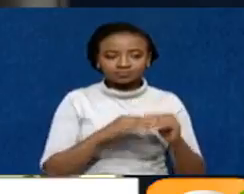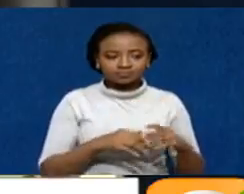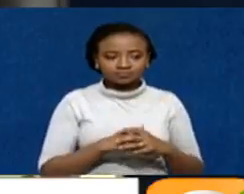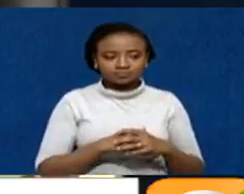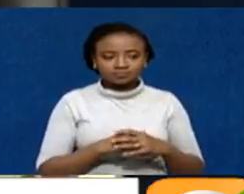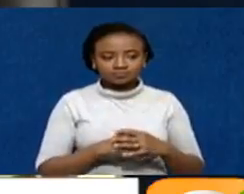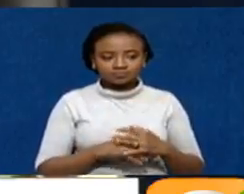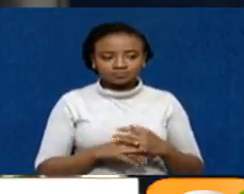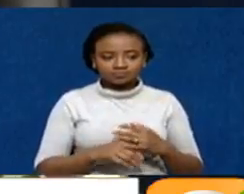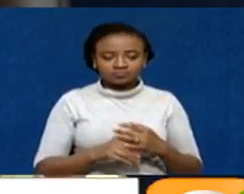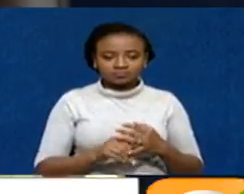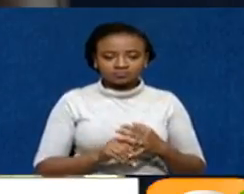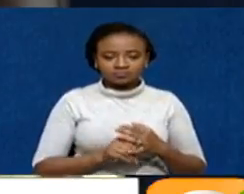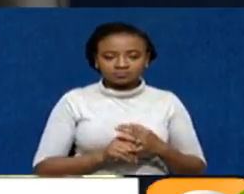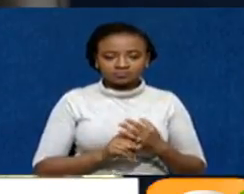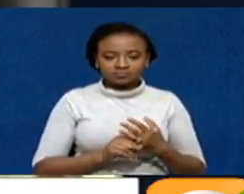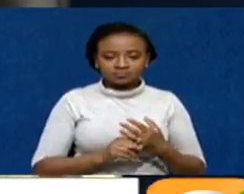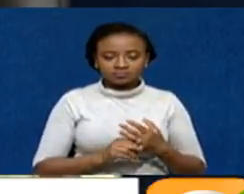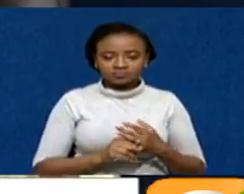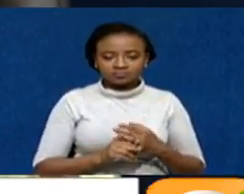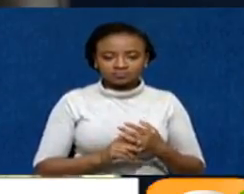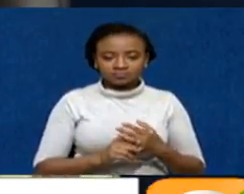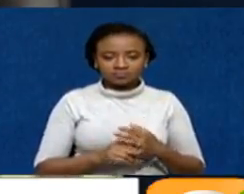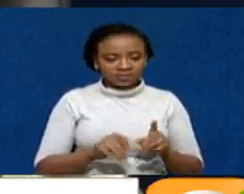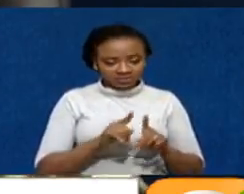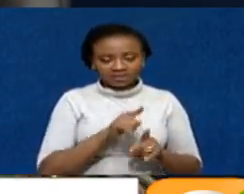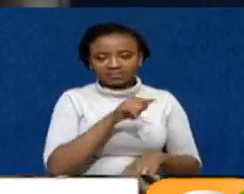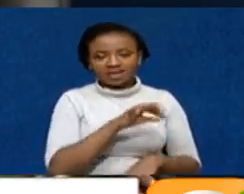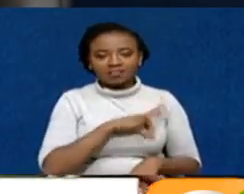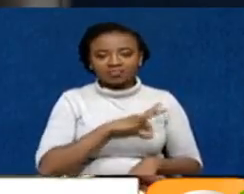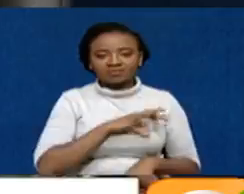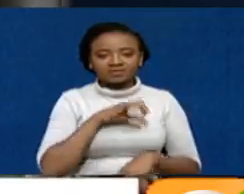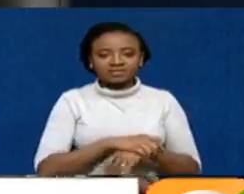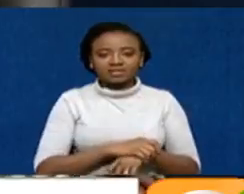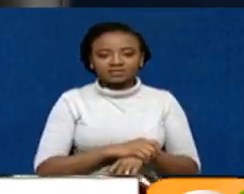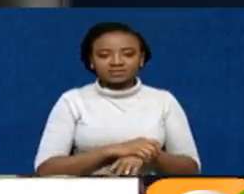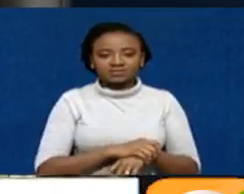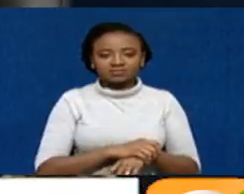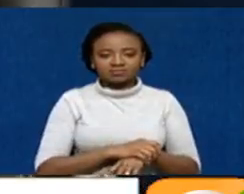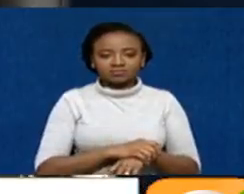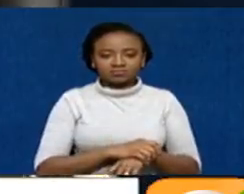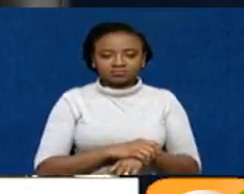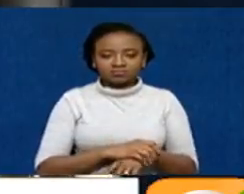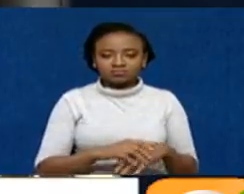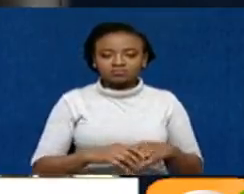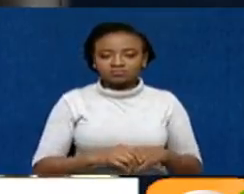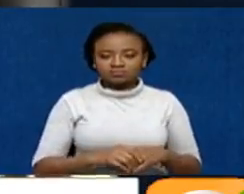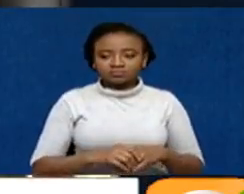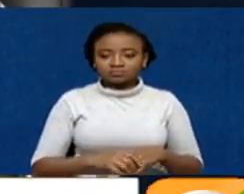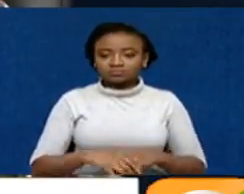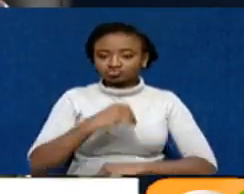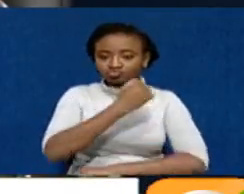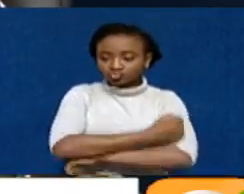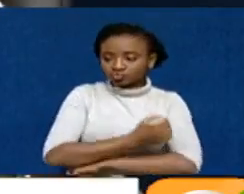Na tuko naiga kwa mtu akijenga na hiyo pesa bado atakuwa amepata faida. So yale shule ambazo